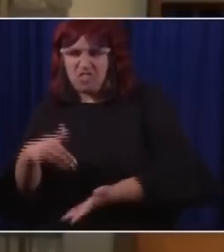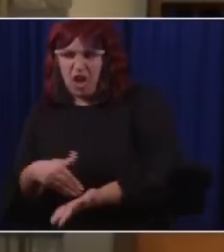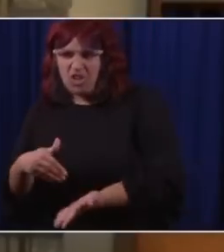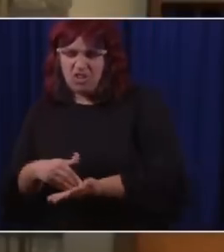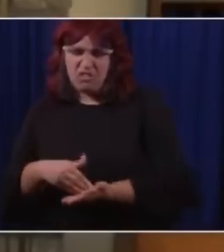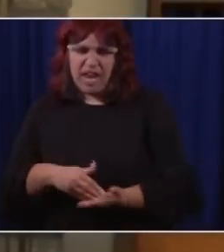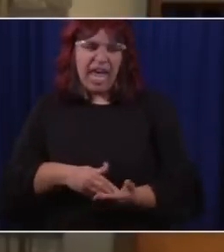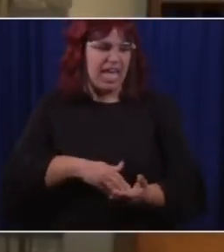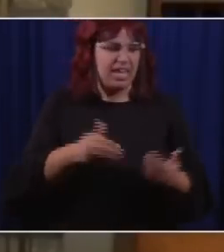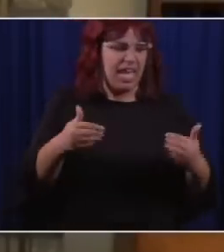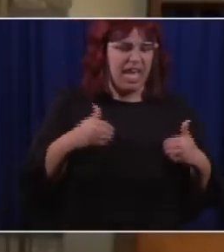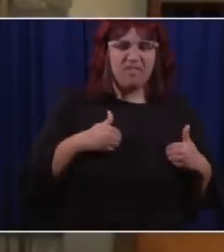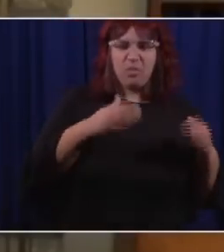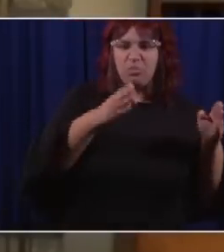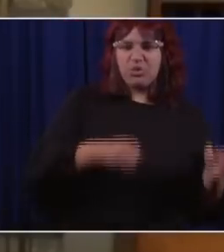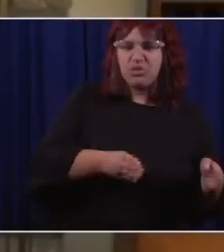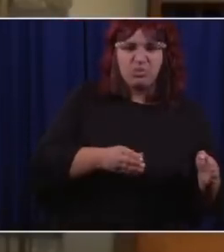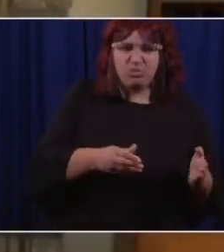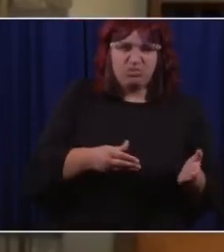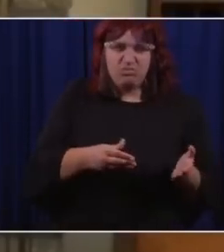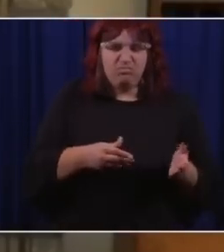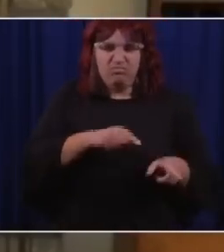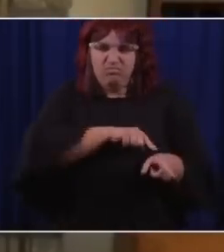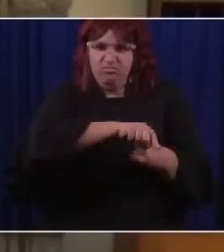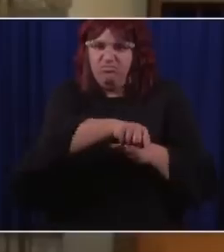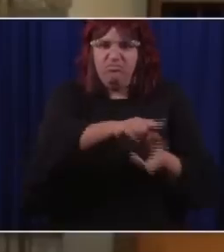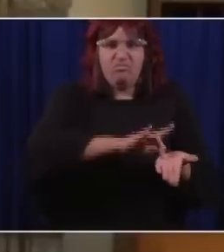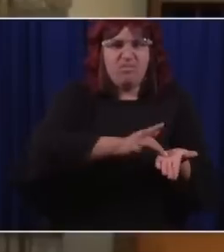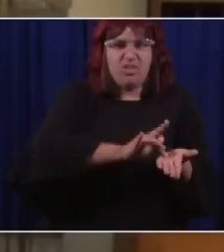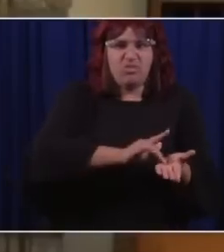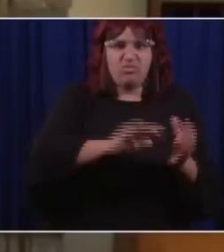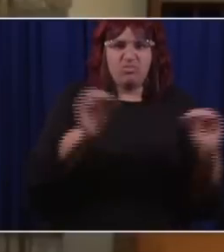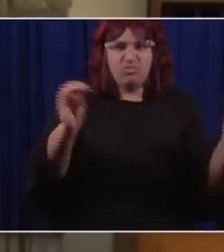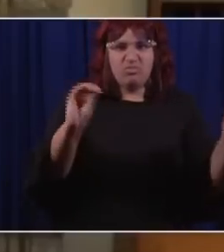first approach, and if not, why change it up now?